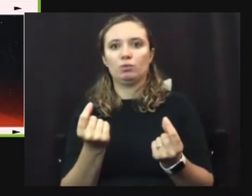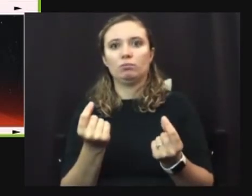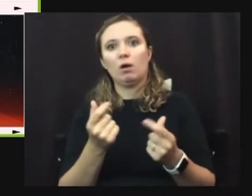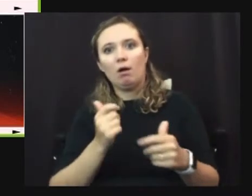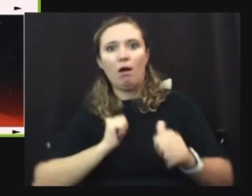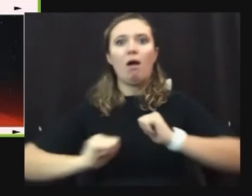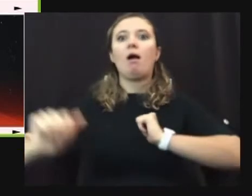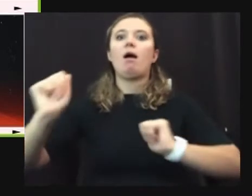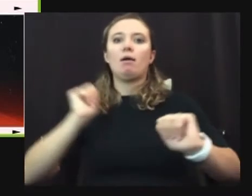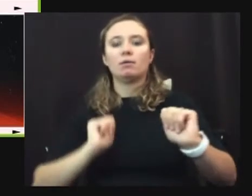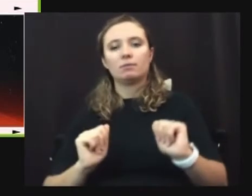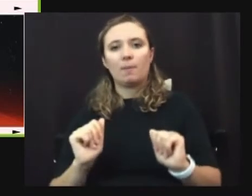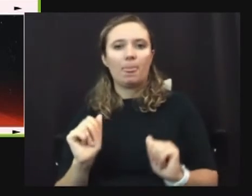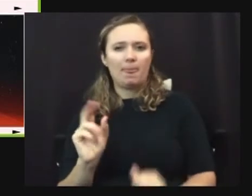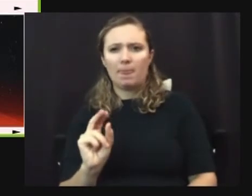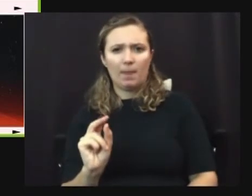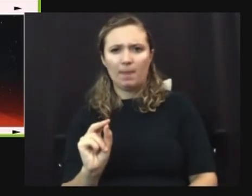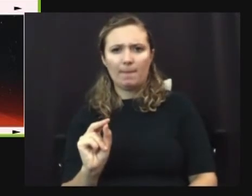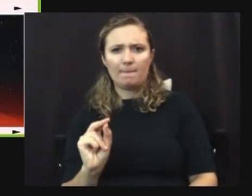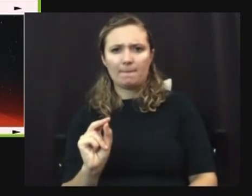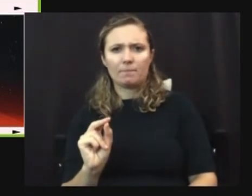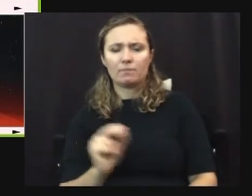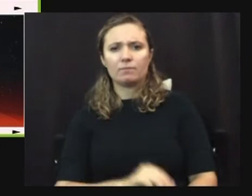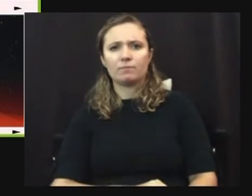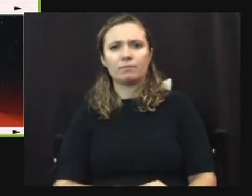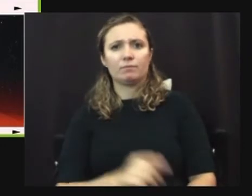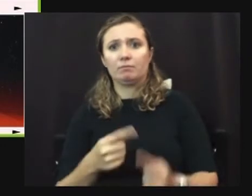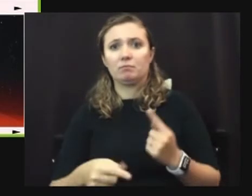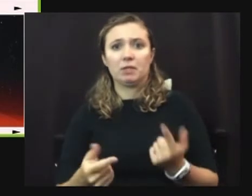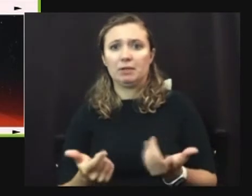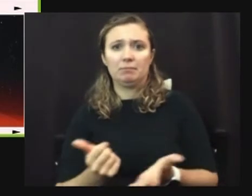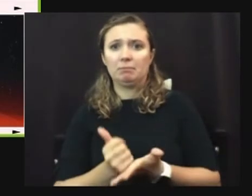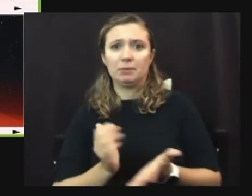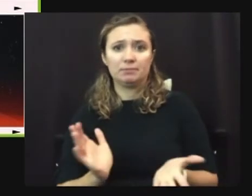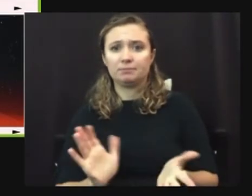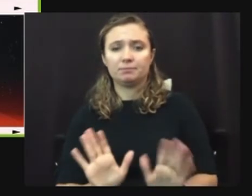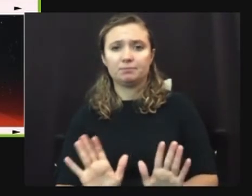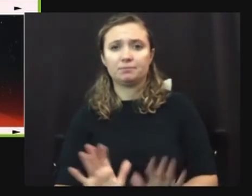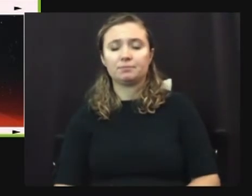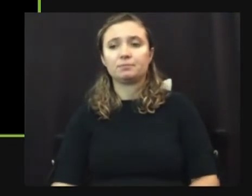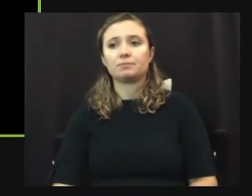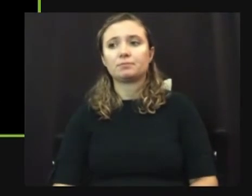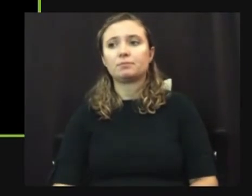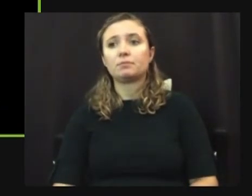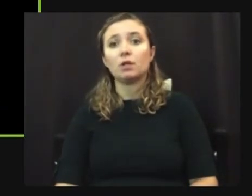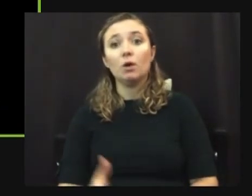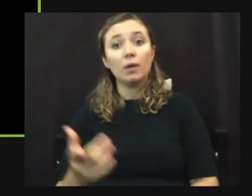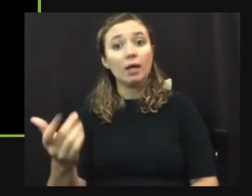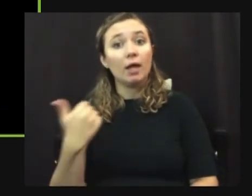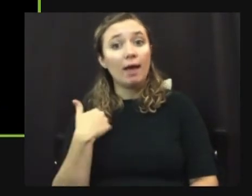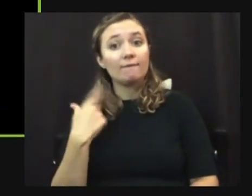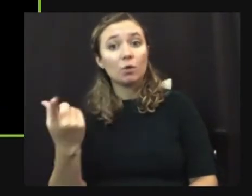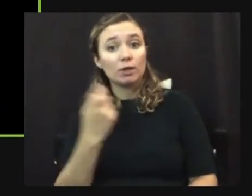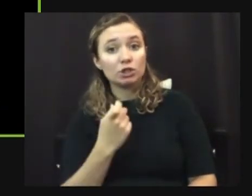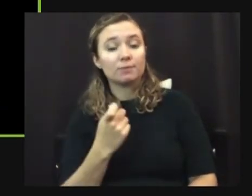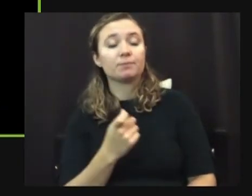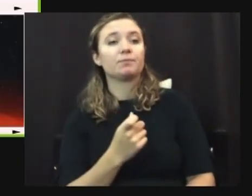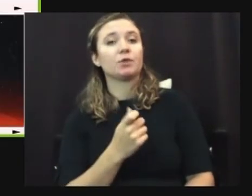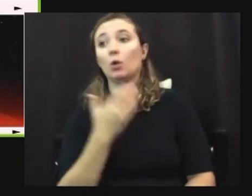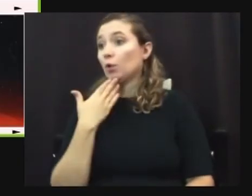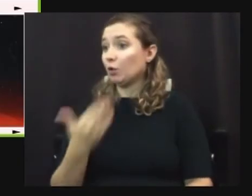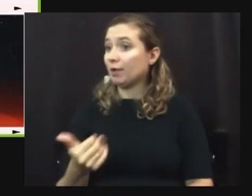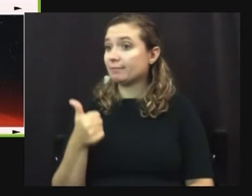dramatic. It's just we can't help it. So we do have a question. Oh, good. What's that